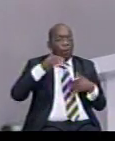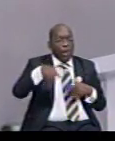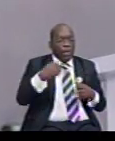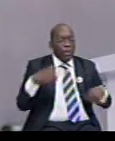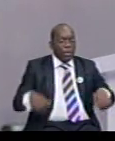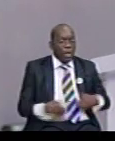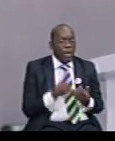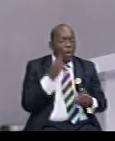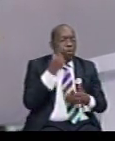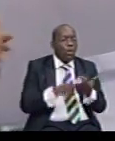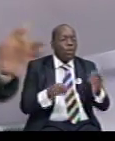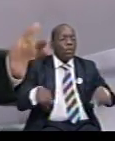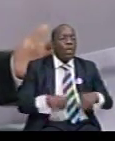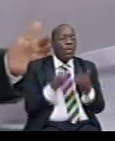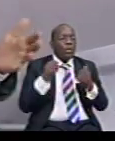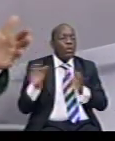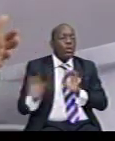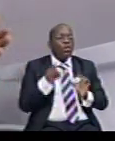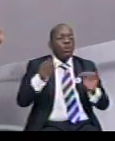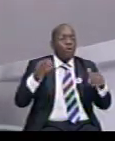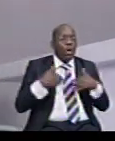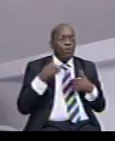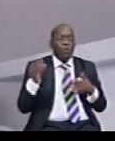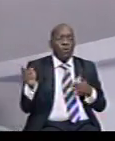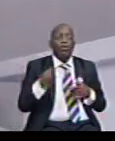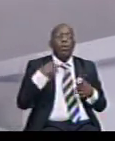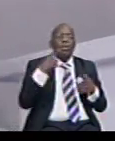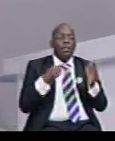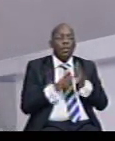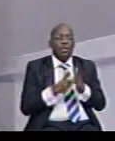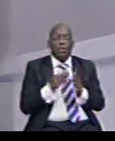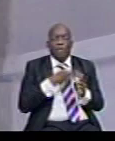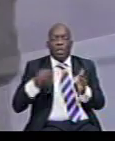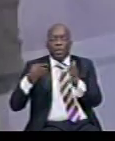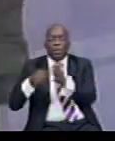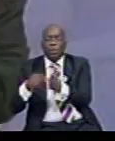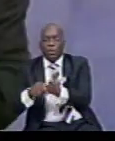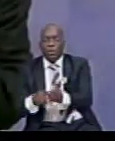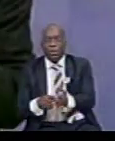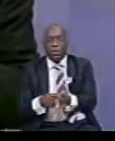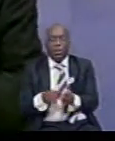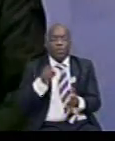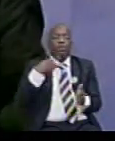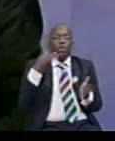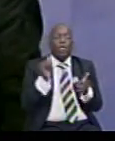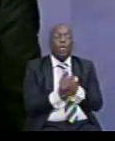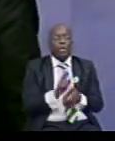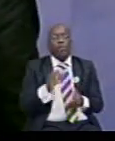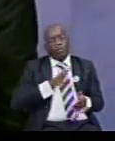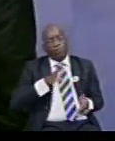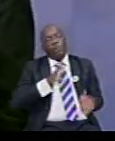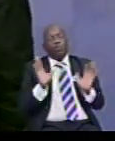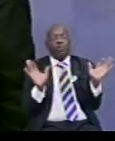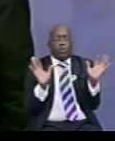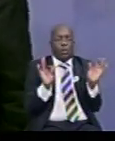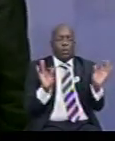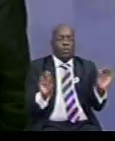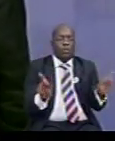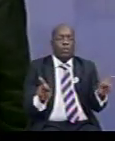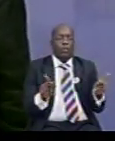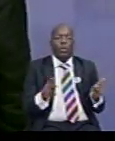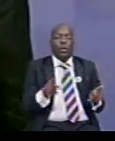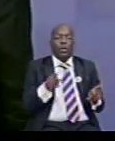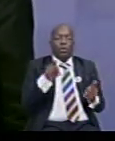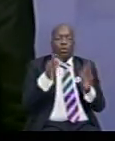you have? And they say this and this, and you know, you say, that's all right. And then you pray. When